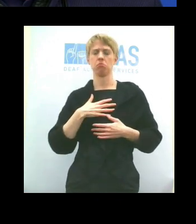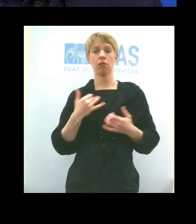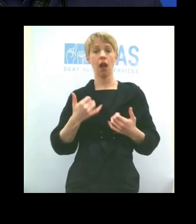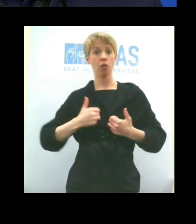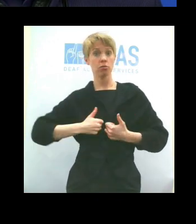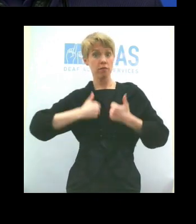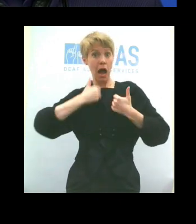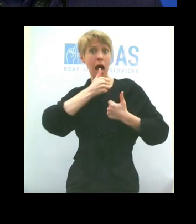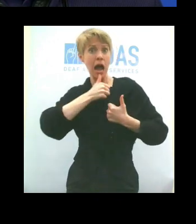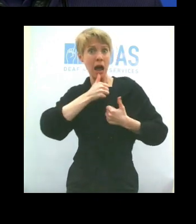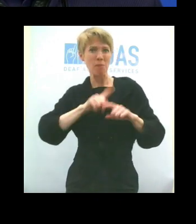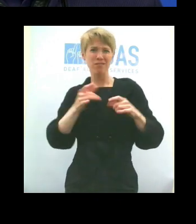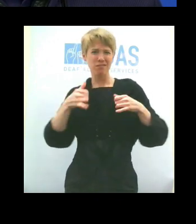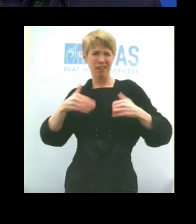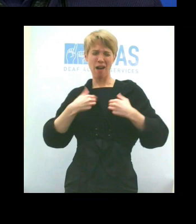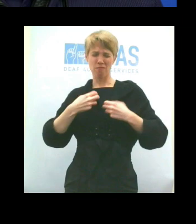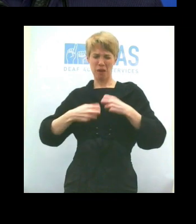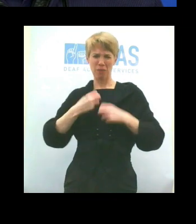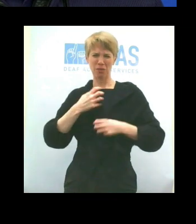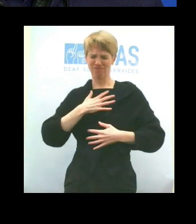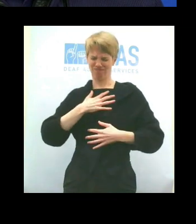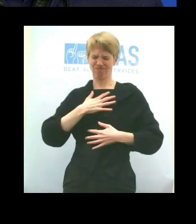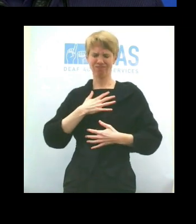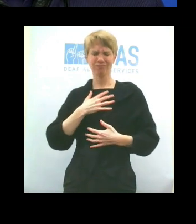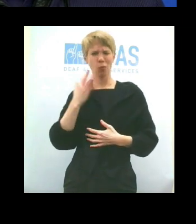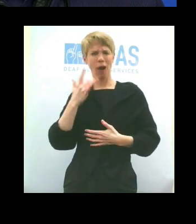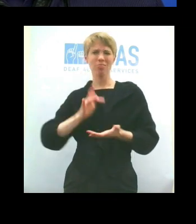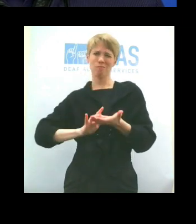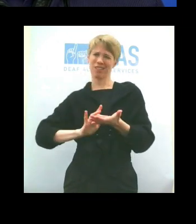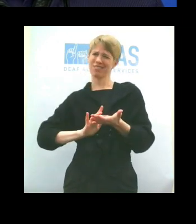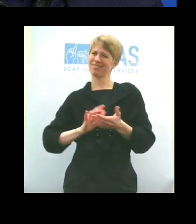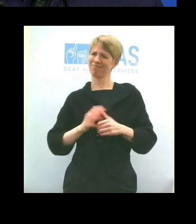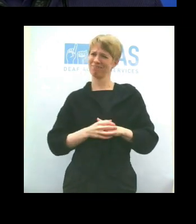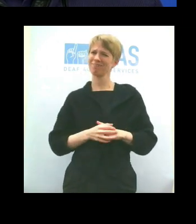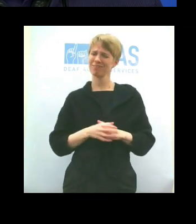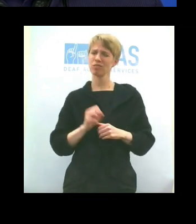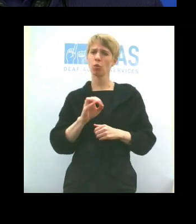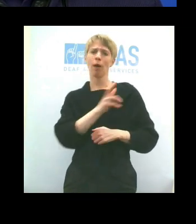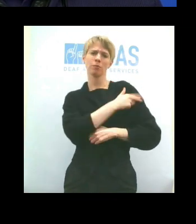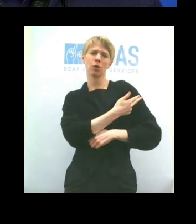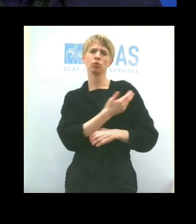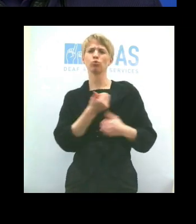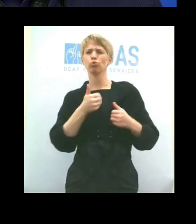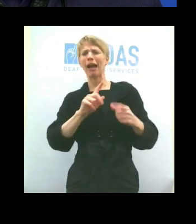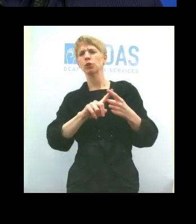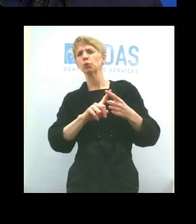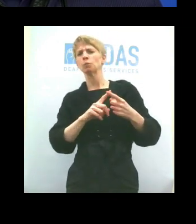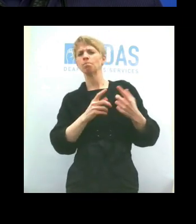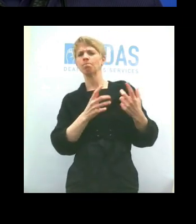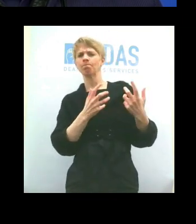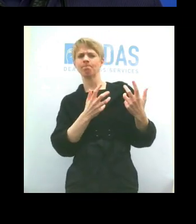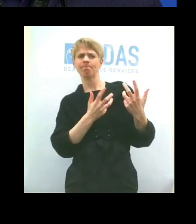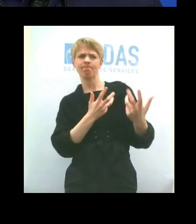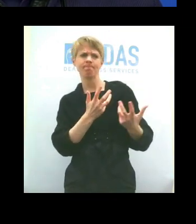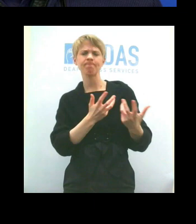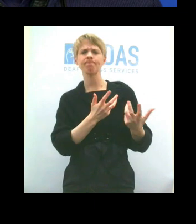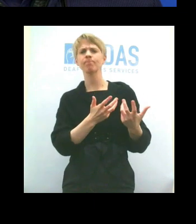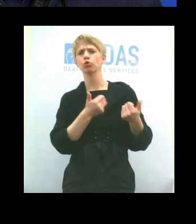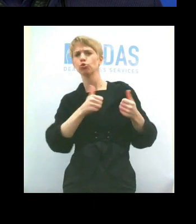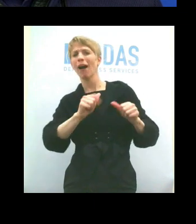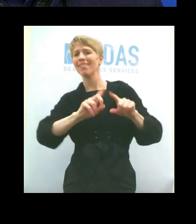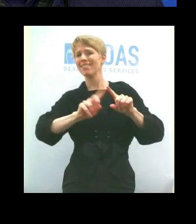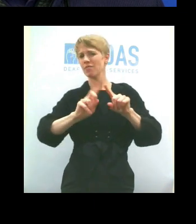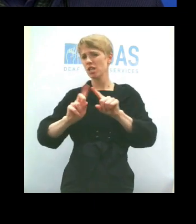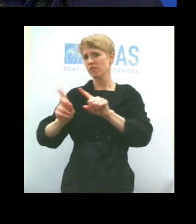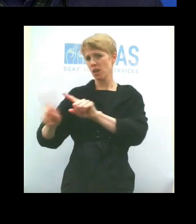ventilator. So we do know that hospitals in our region are utilizing different methods than they were originally, and as a result, we think